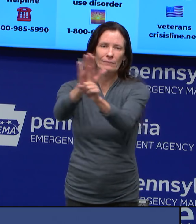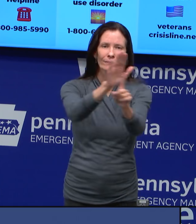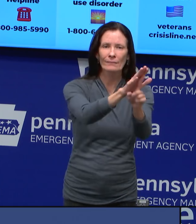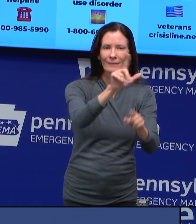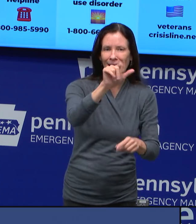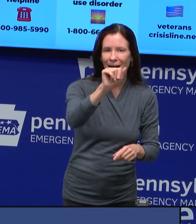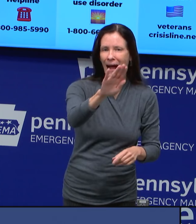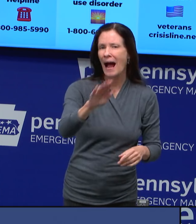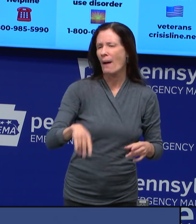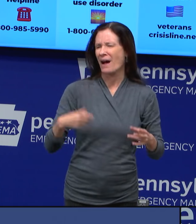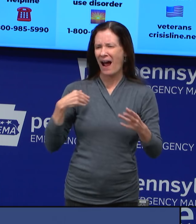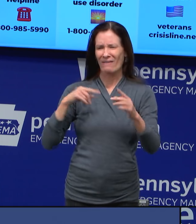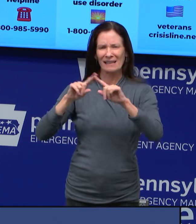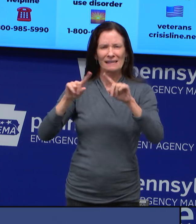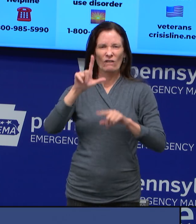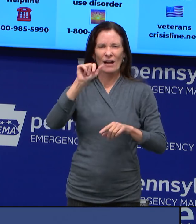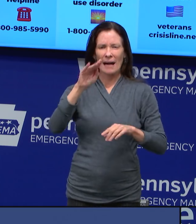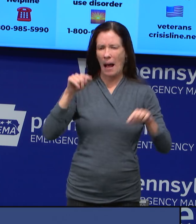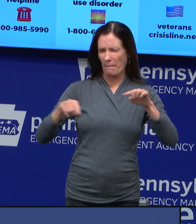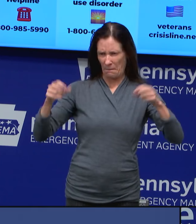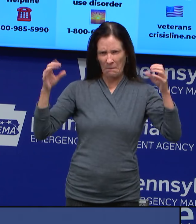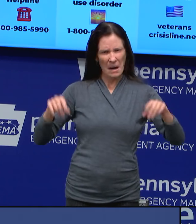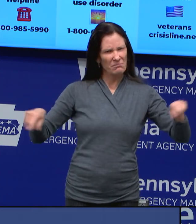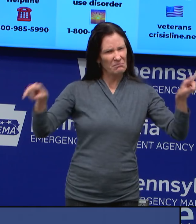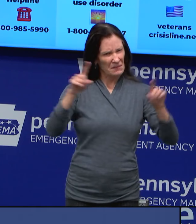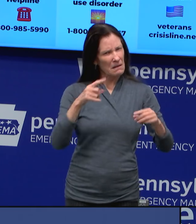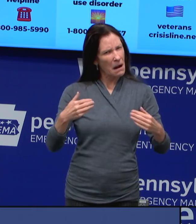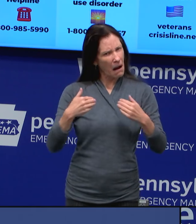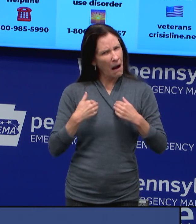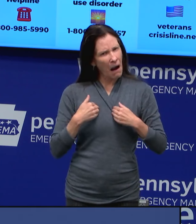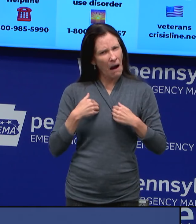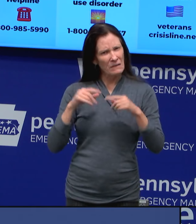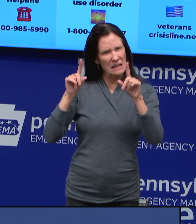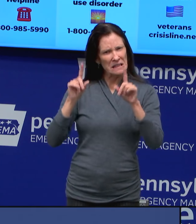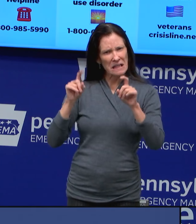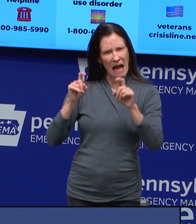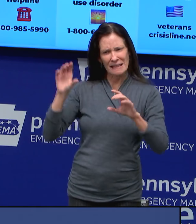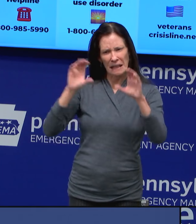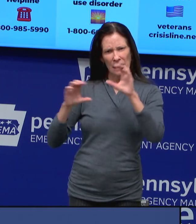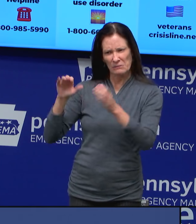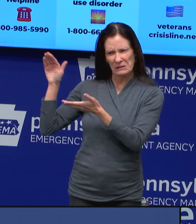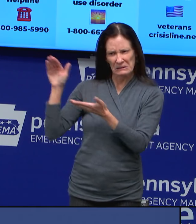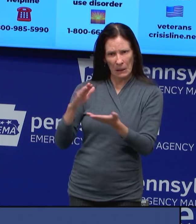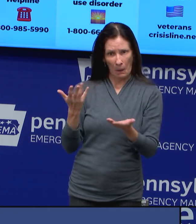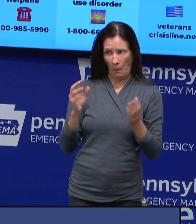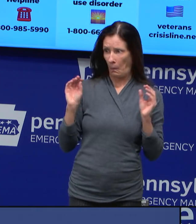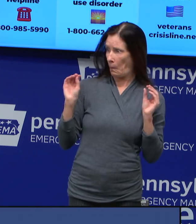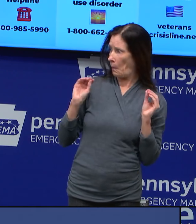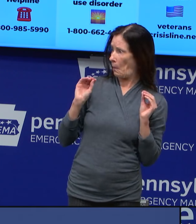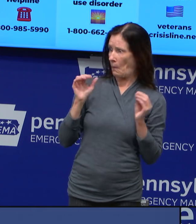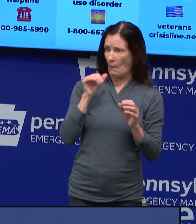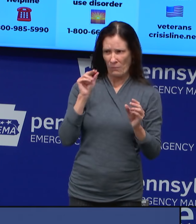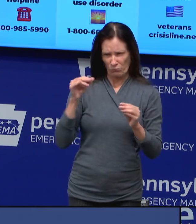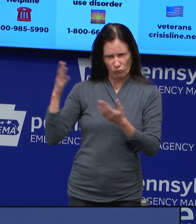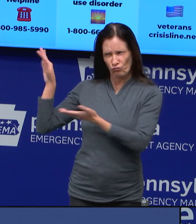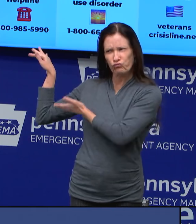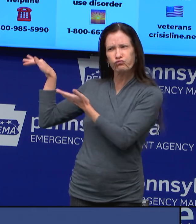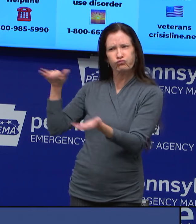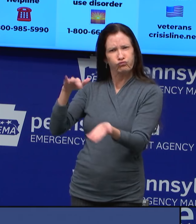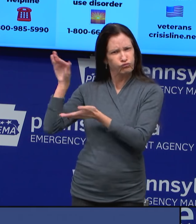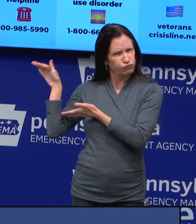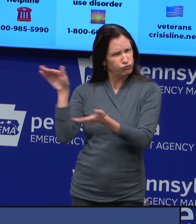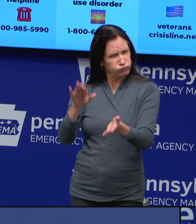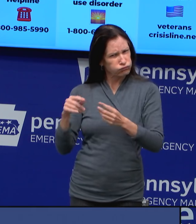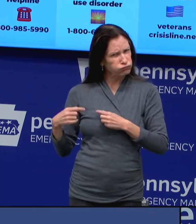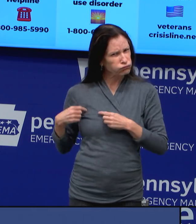want is a consistent supply chain, so we know that will continue. We had discussions with the federal government yesterday about